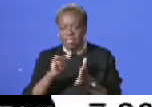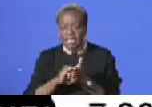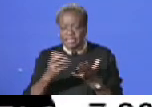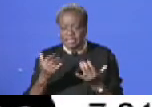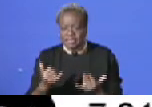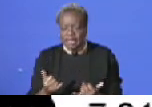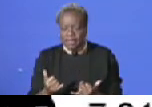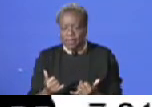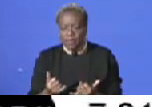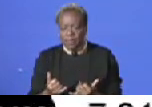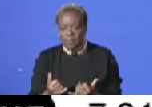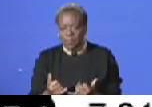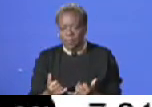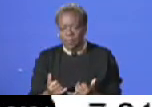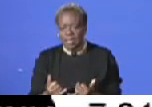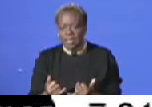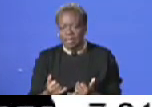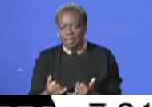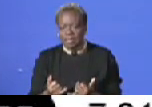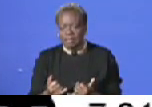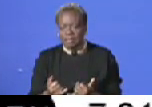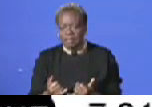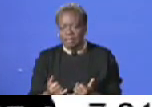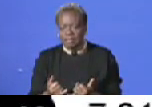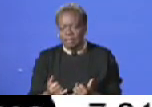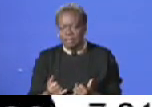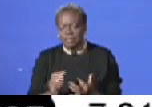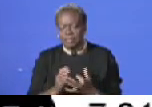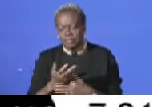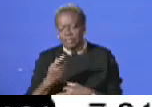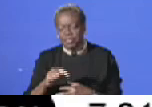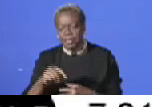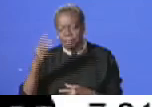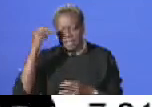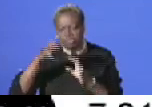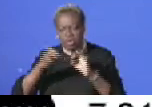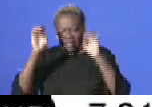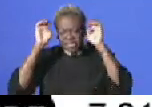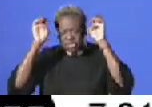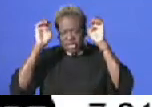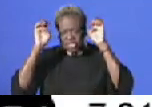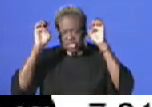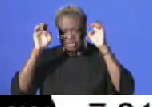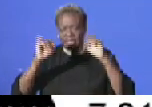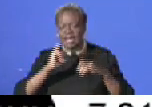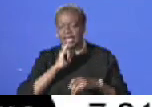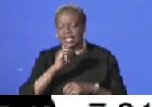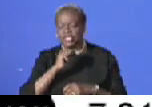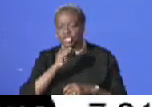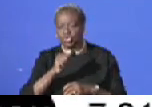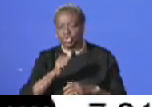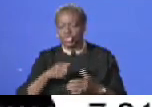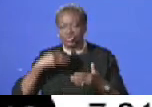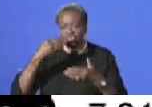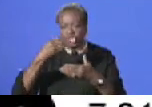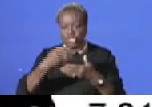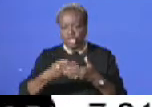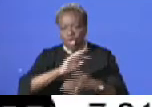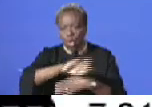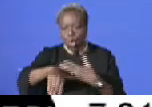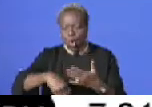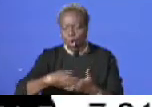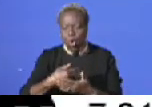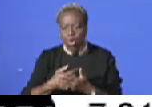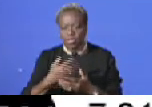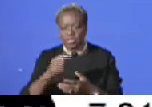presently installed through the Ministry of Education is not reaching